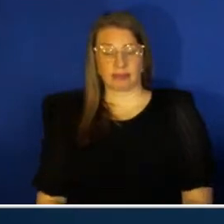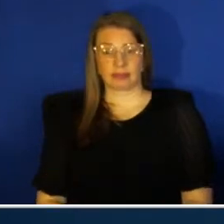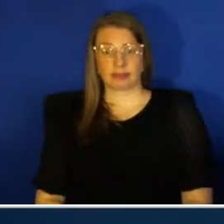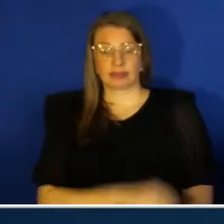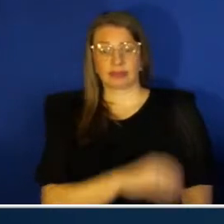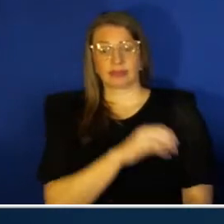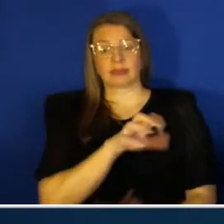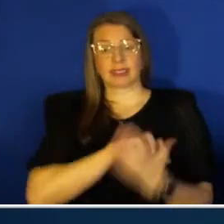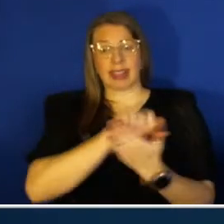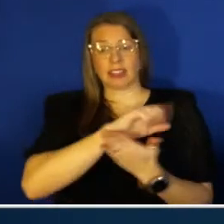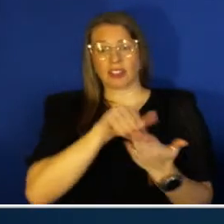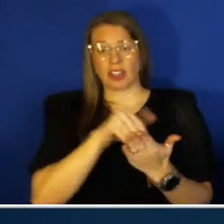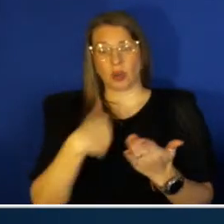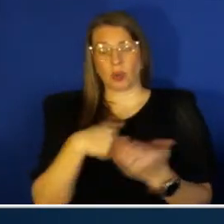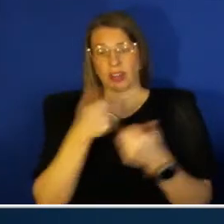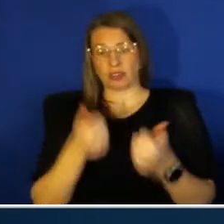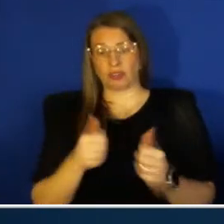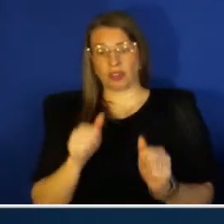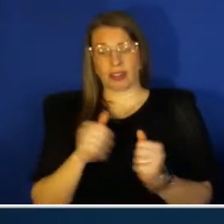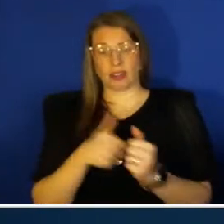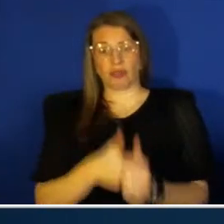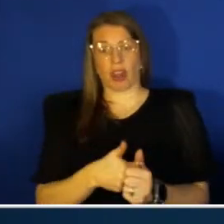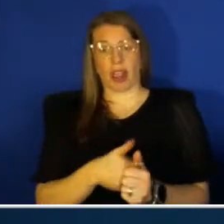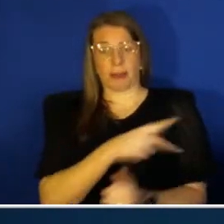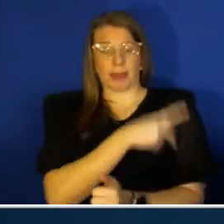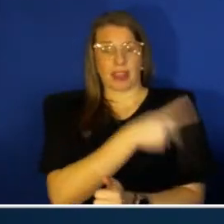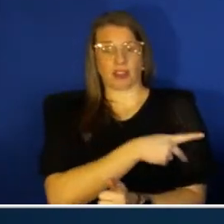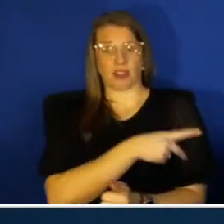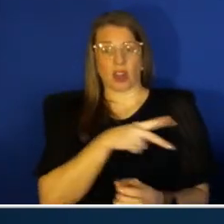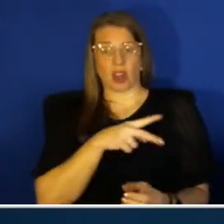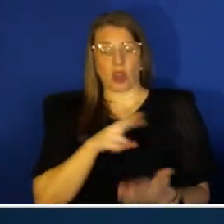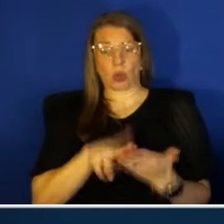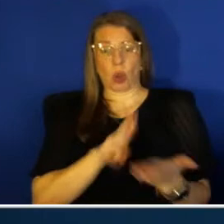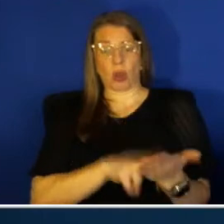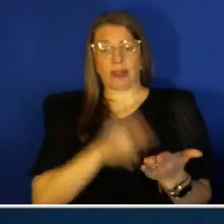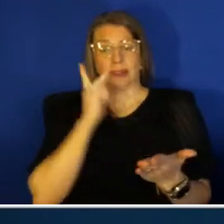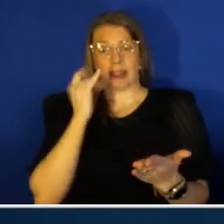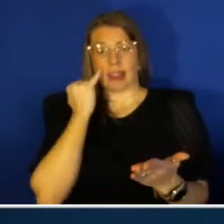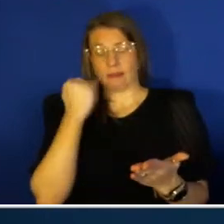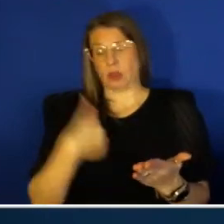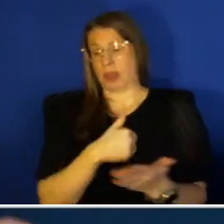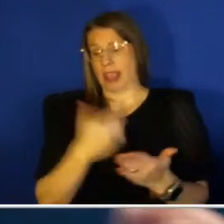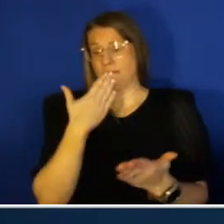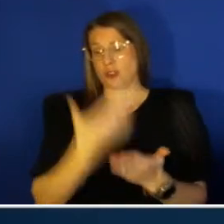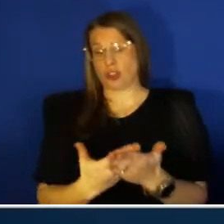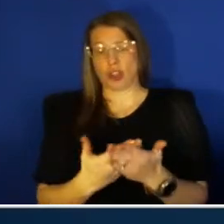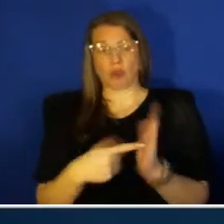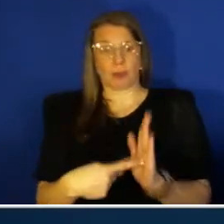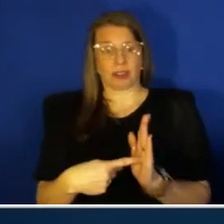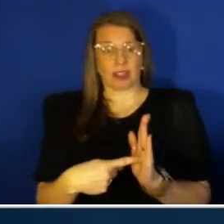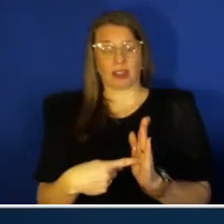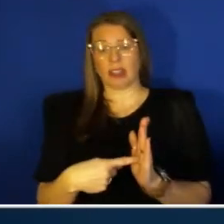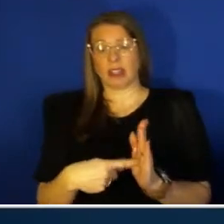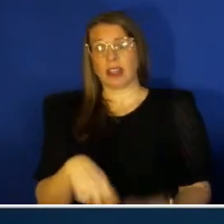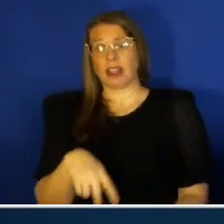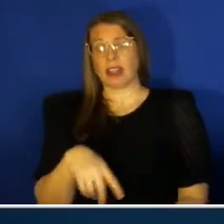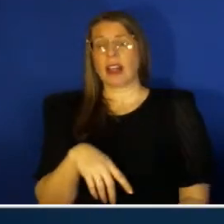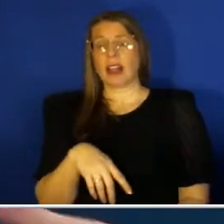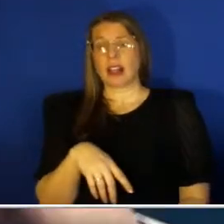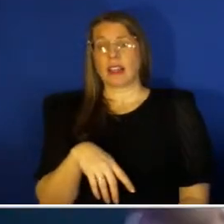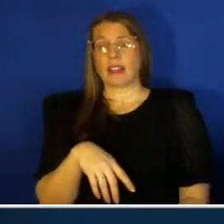actually tracking now patients who are enrolling to see whether we have good representation. And Dinesh's team actually really leads the